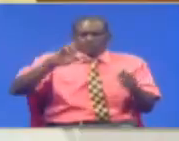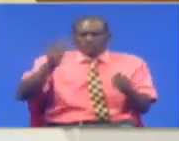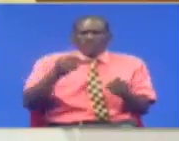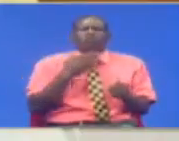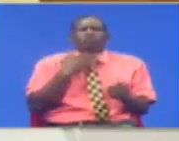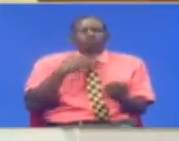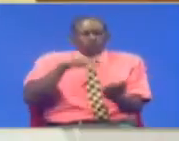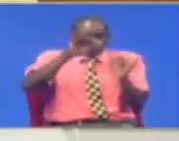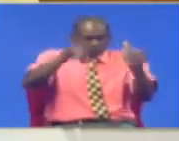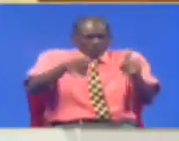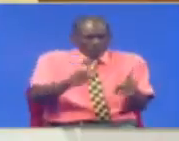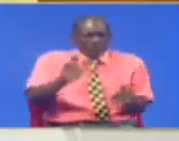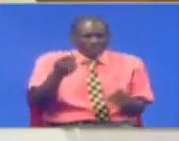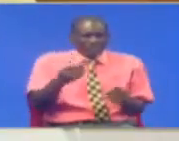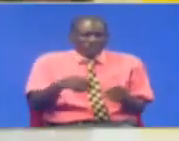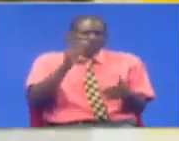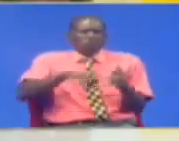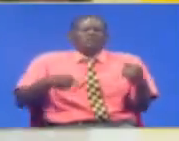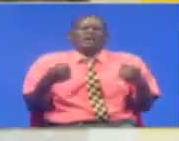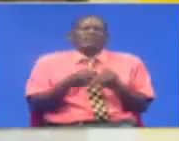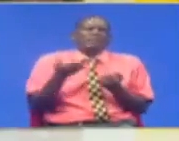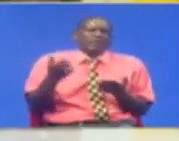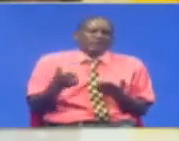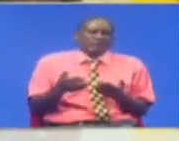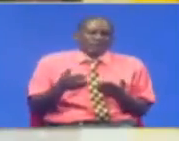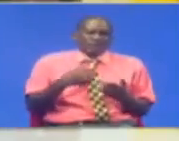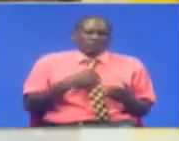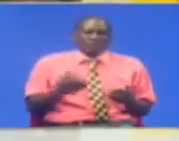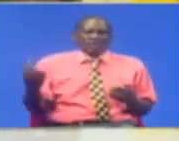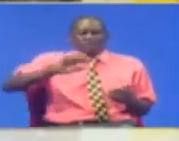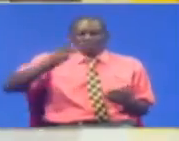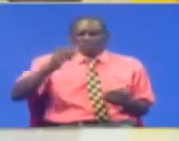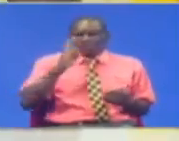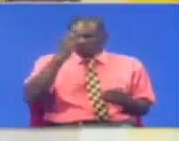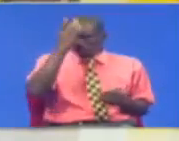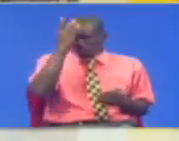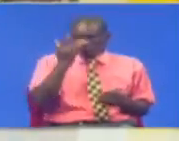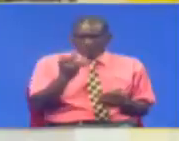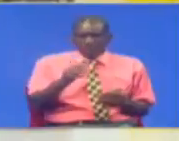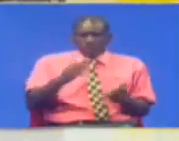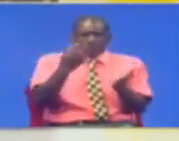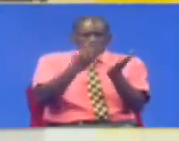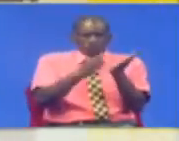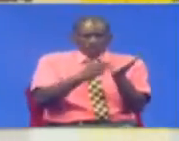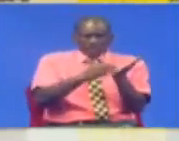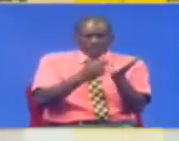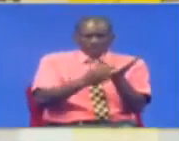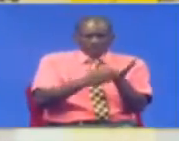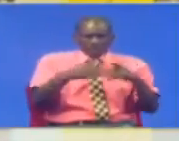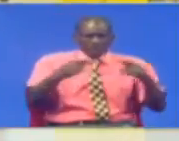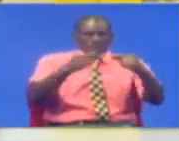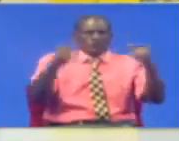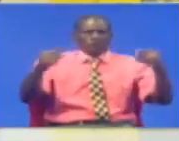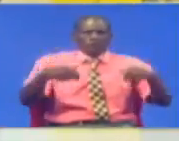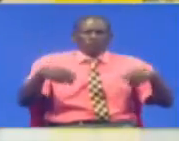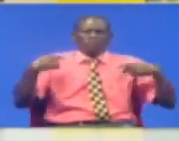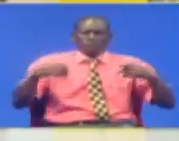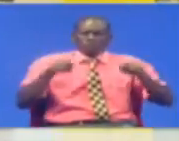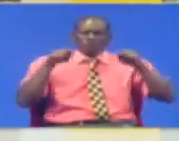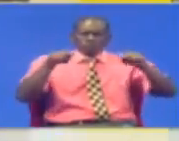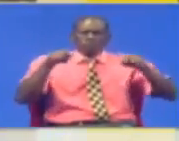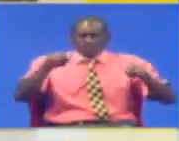that and exactly what happened. I'm in Kenya because Ugandans in the opposition who have criticized the